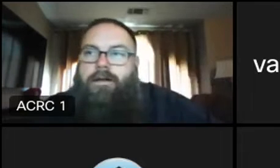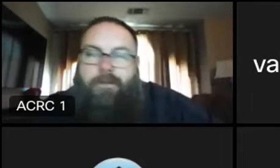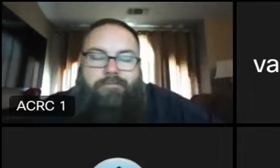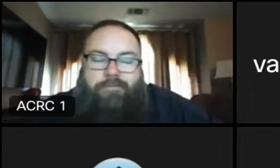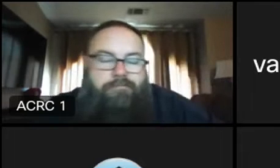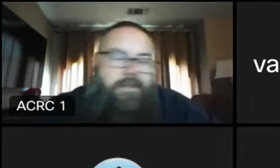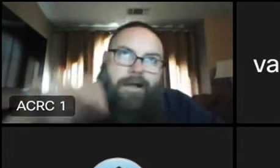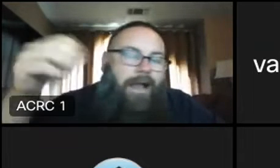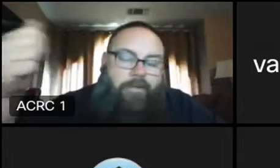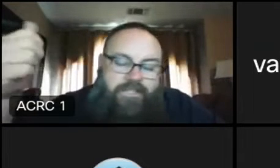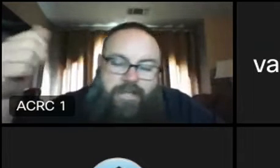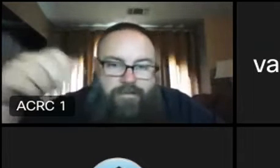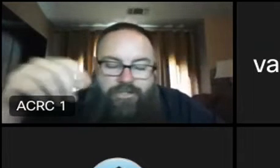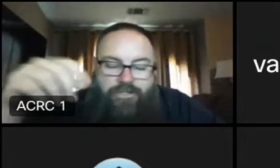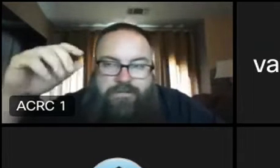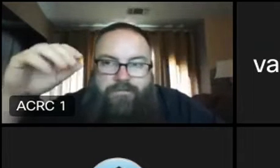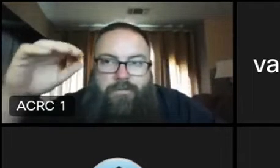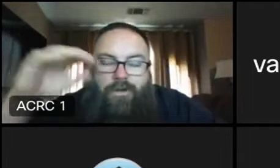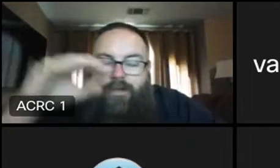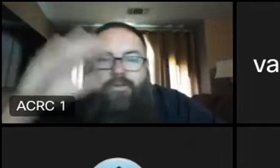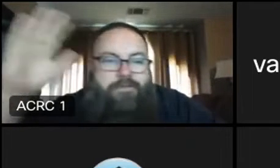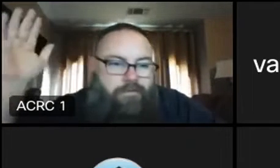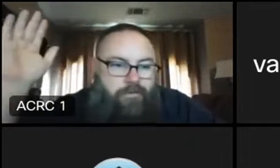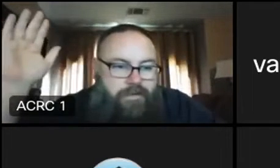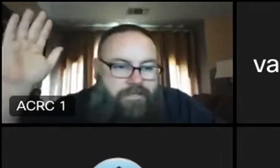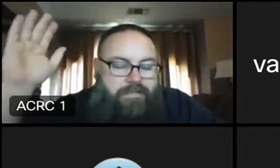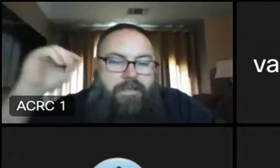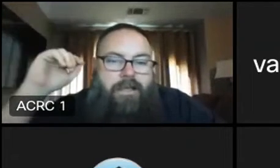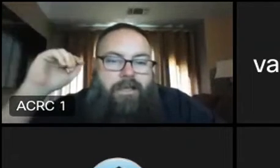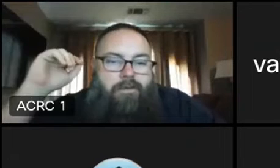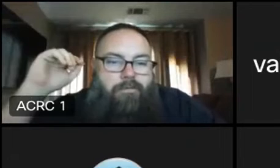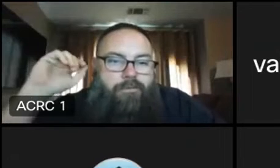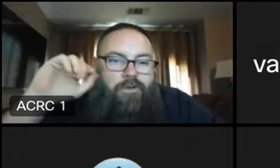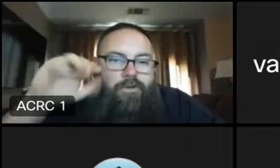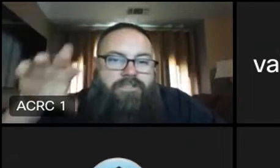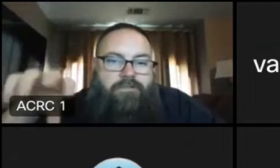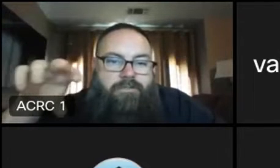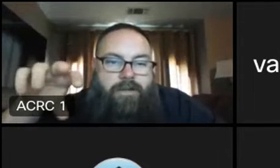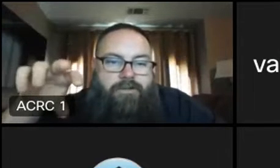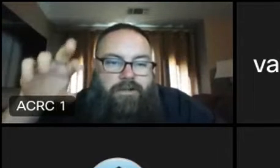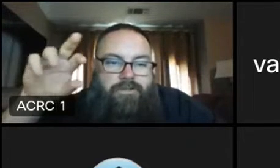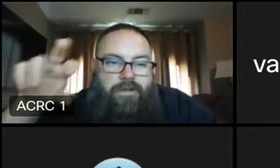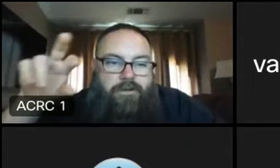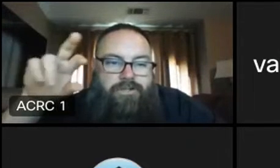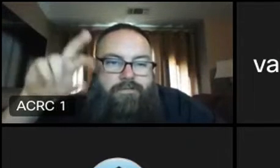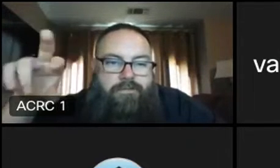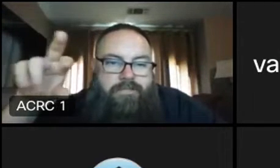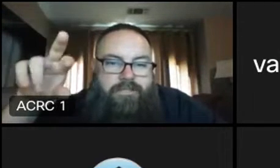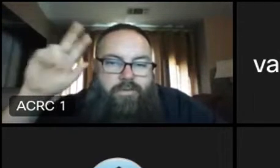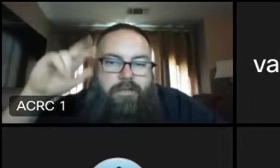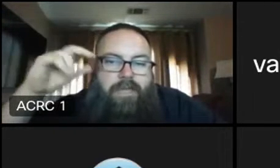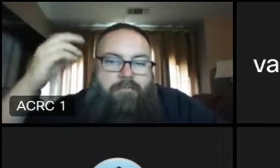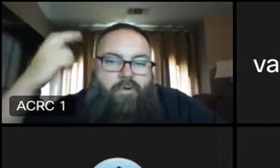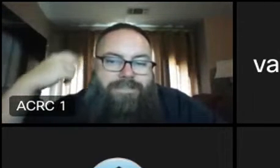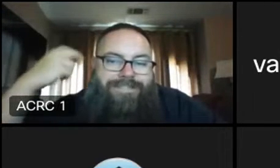your, for hiring challenges for a number of different reasons. For you as service providers that are doing alternative